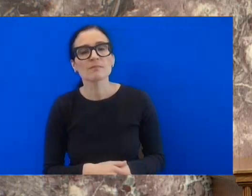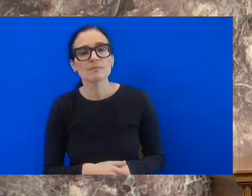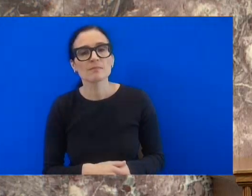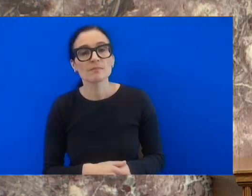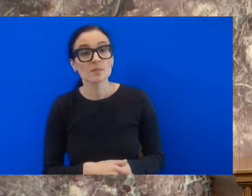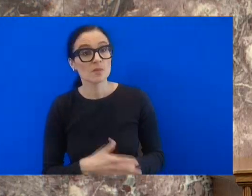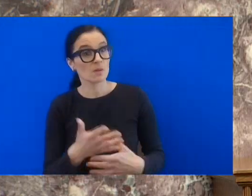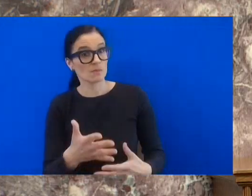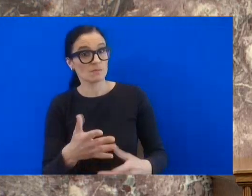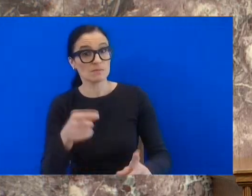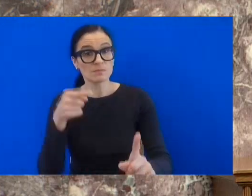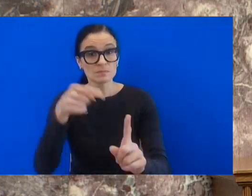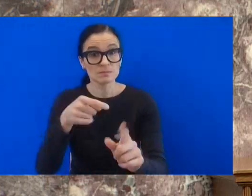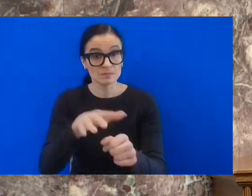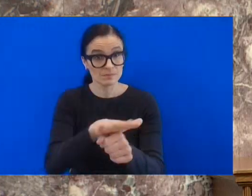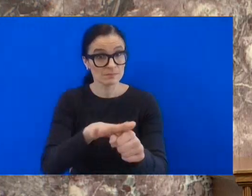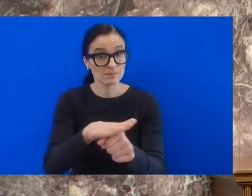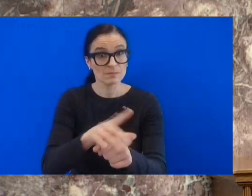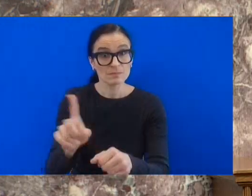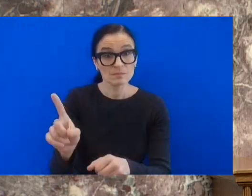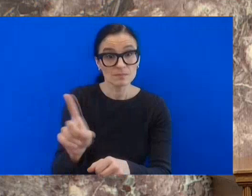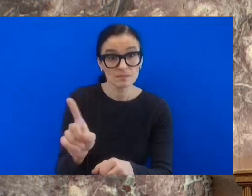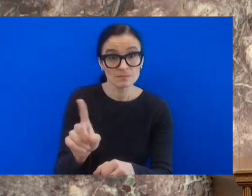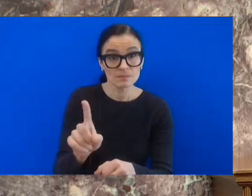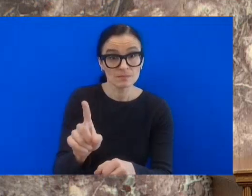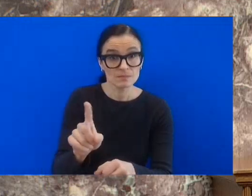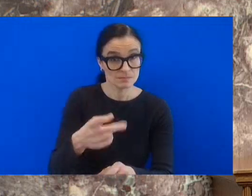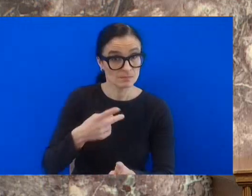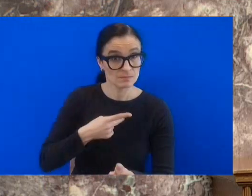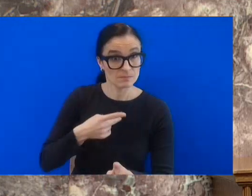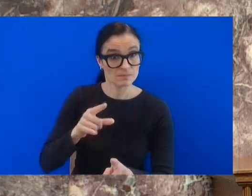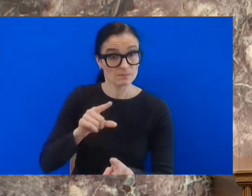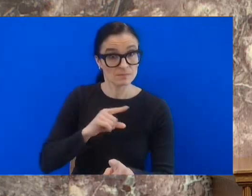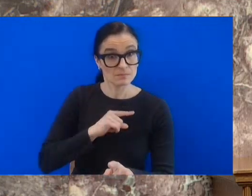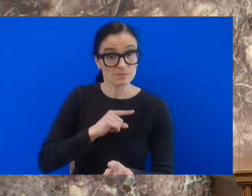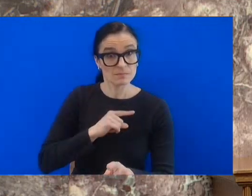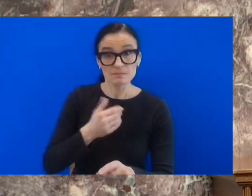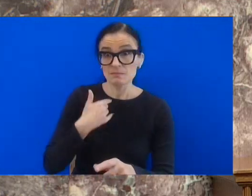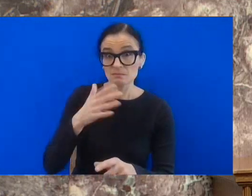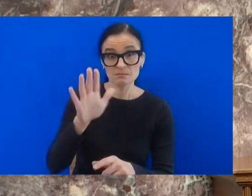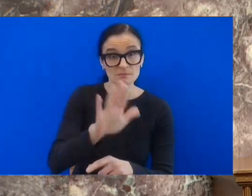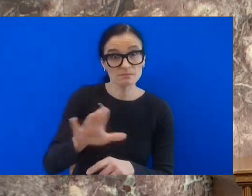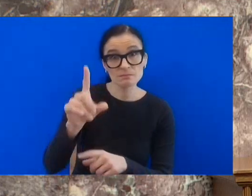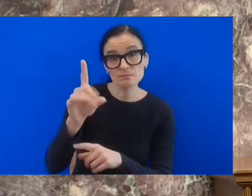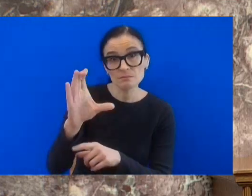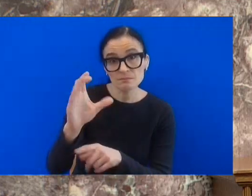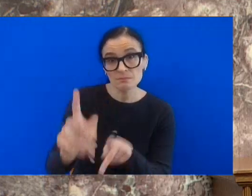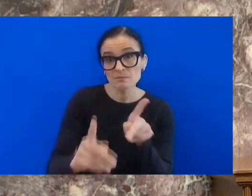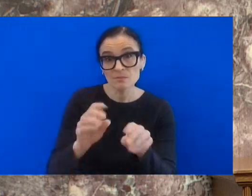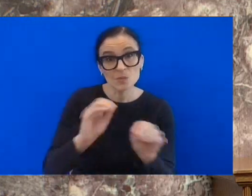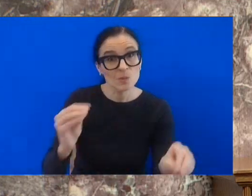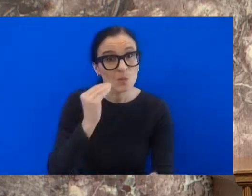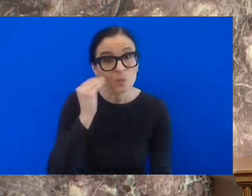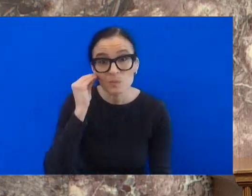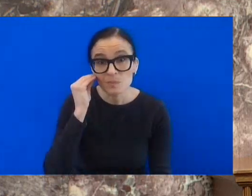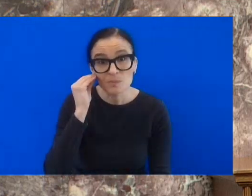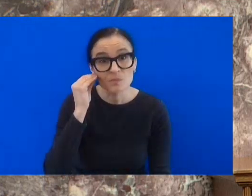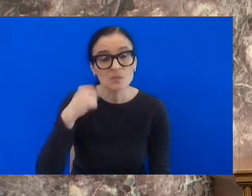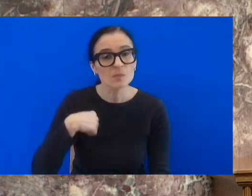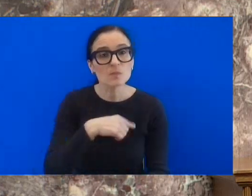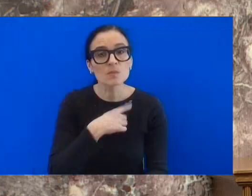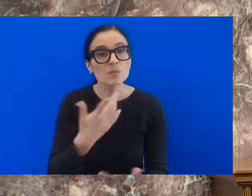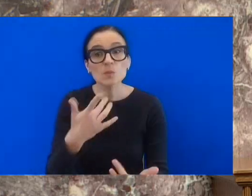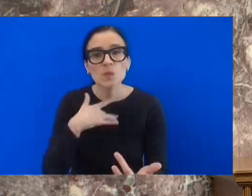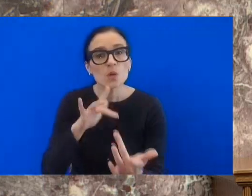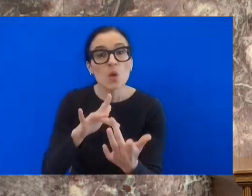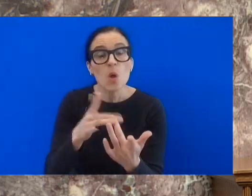people there that were homeless, struggling for housing. What did we do? We went to the local government, we went to our Indigenous partners and said, let's create one table,